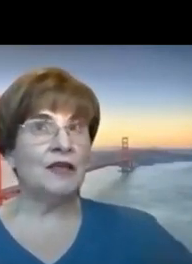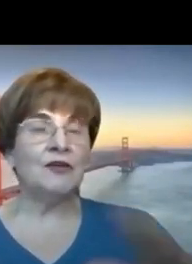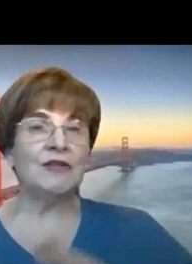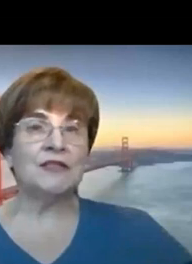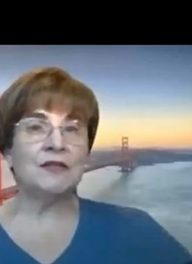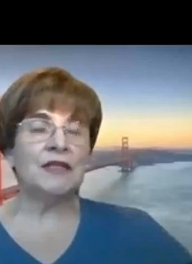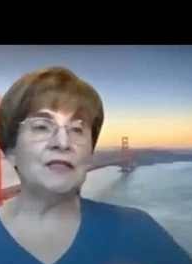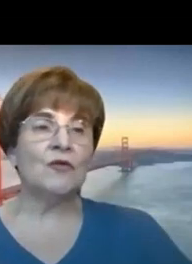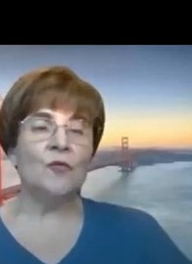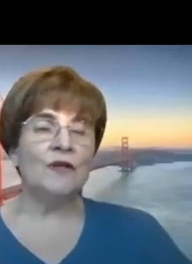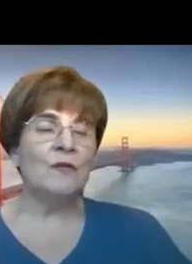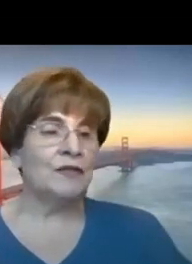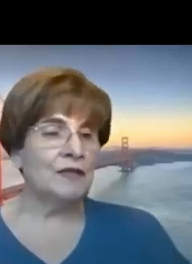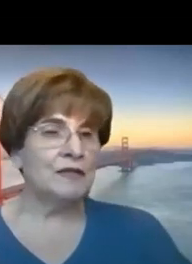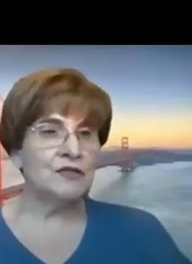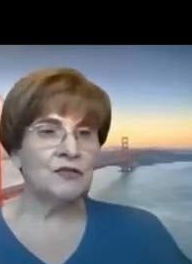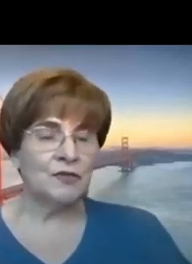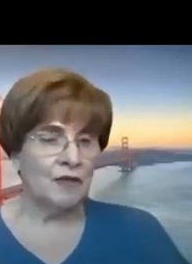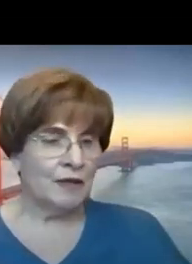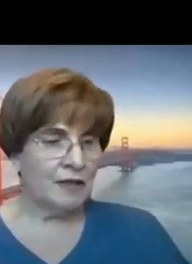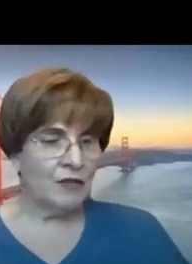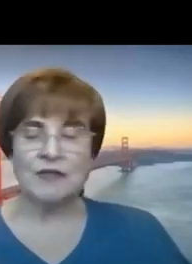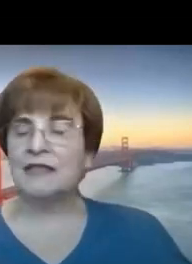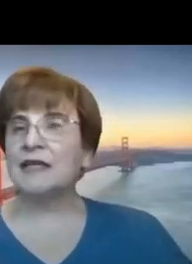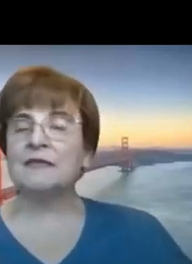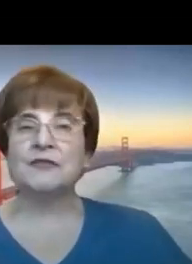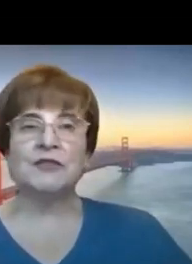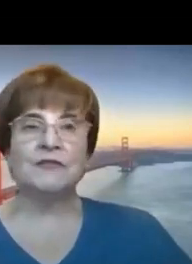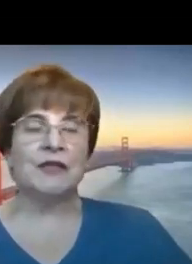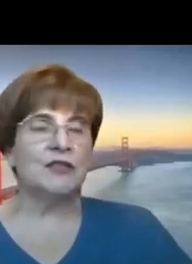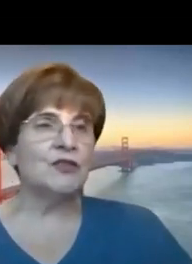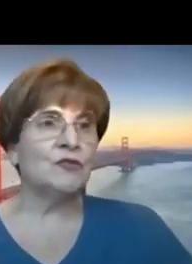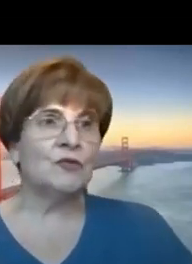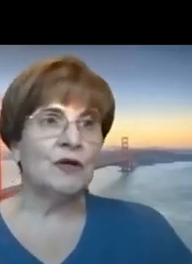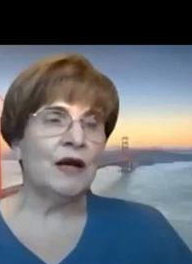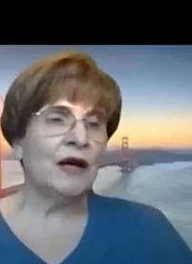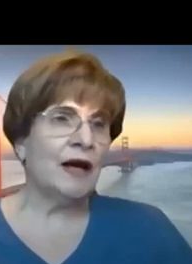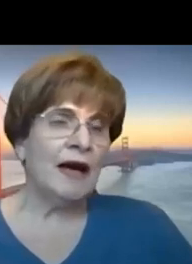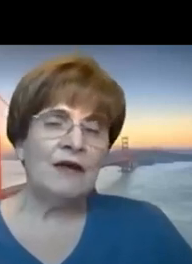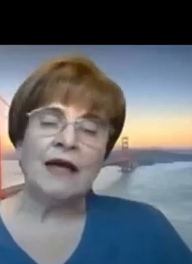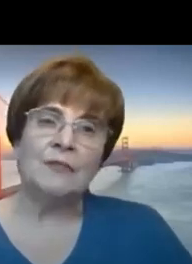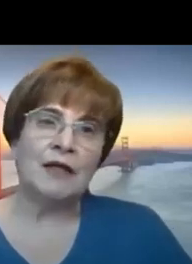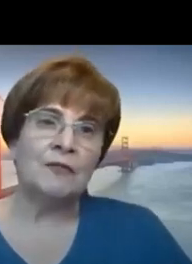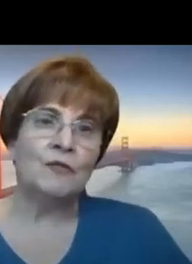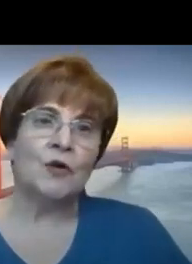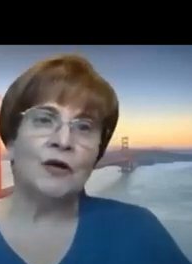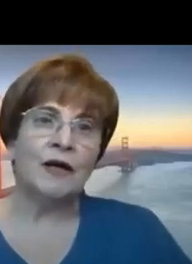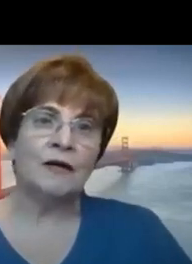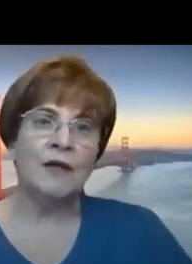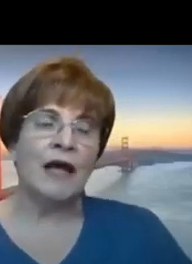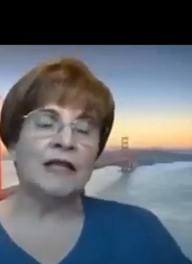that they don't necessarily need. So one of my things is to, you know, get a gift certificate to have a handyman come and